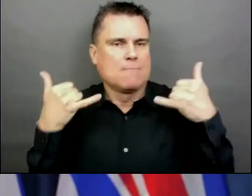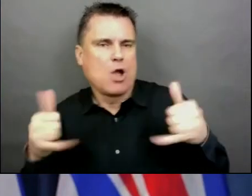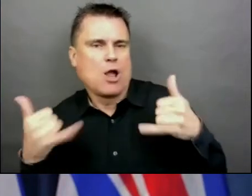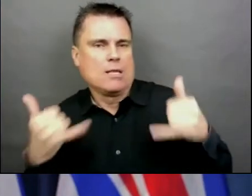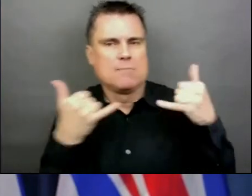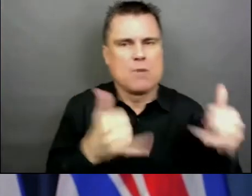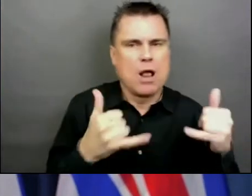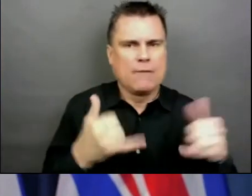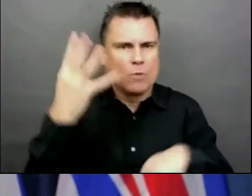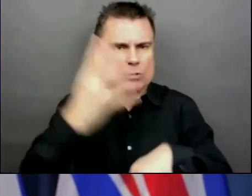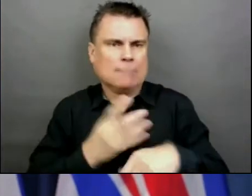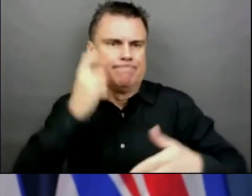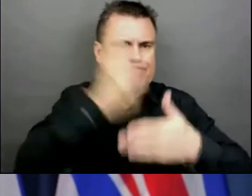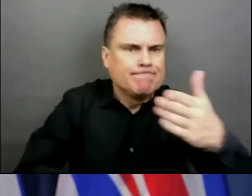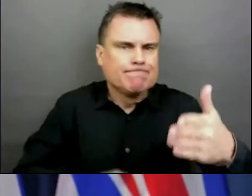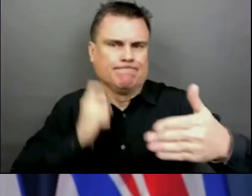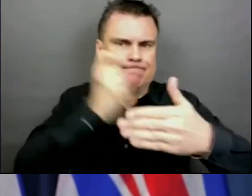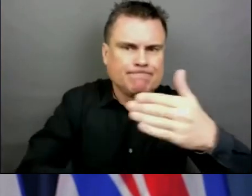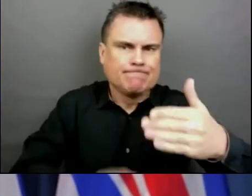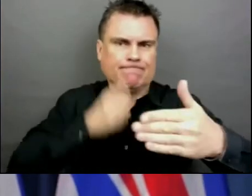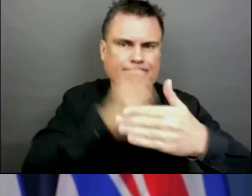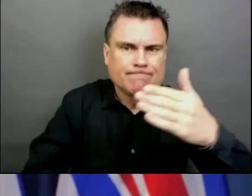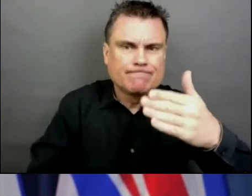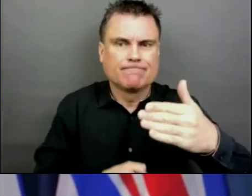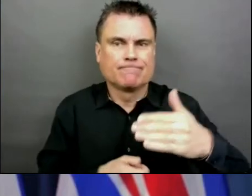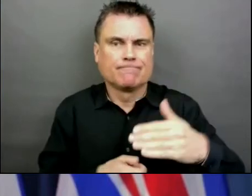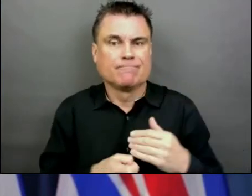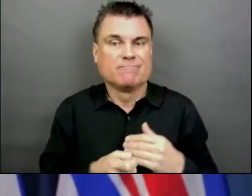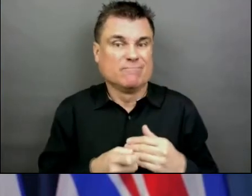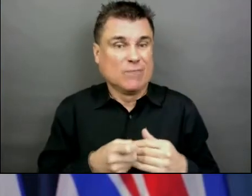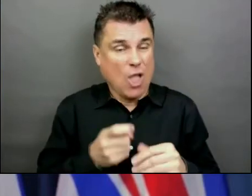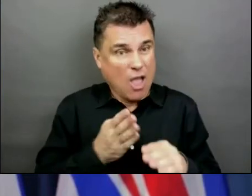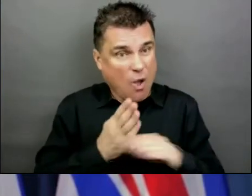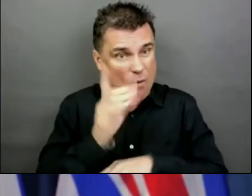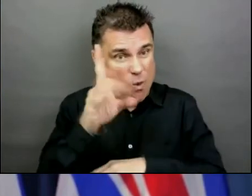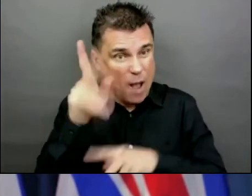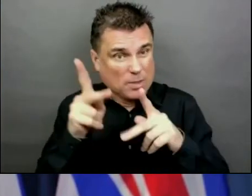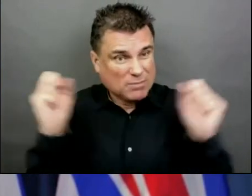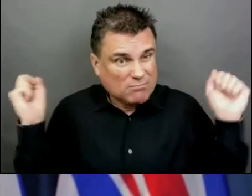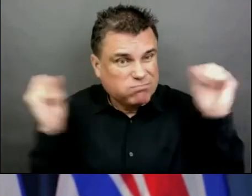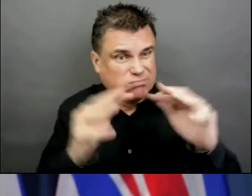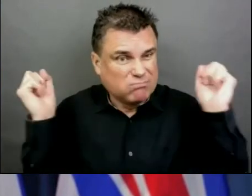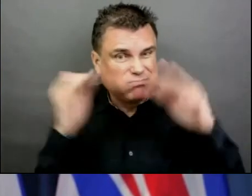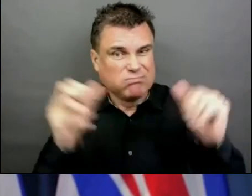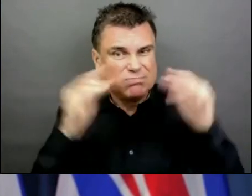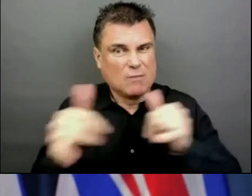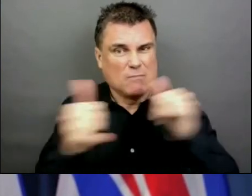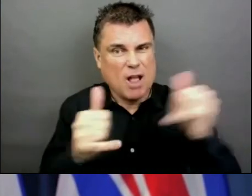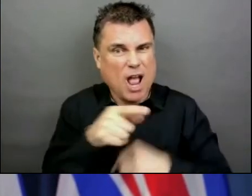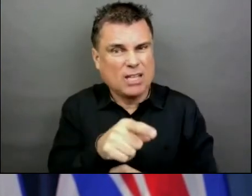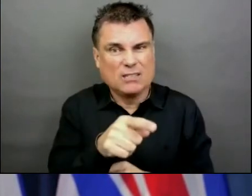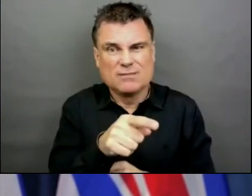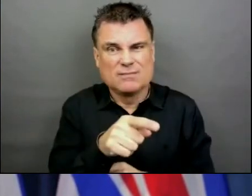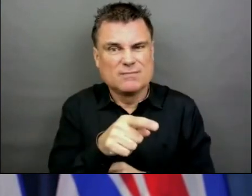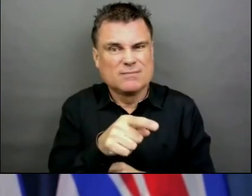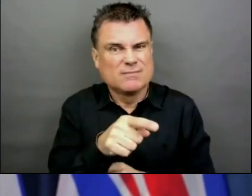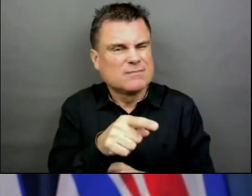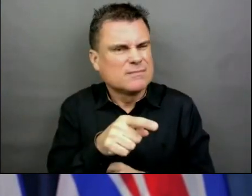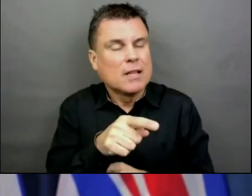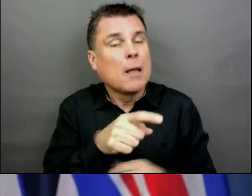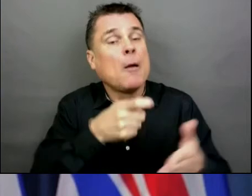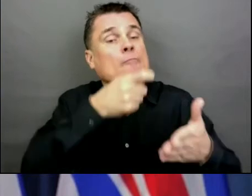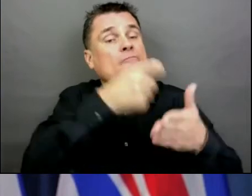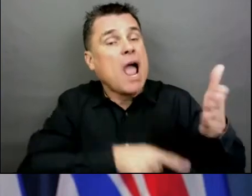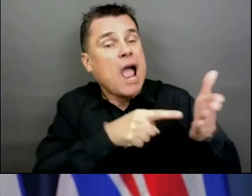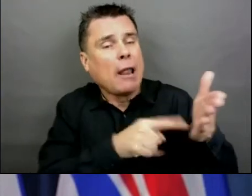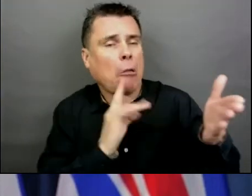of 100 people, and he continues to get levied with the same fine. Is there any way the province can get tougher